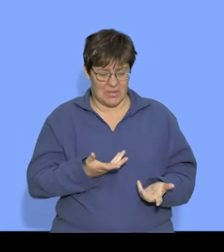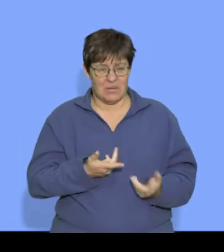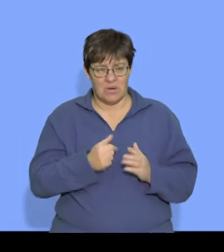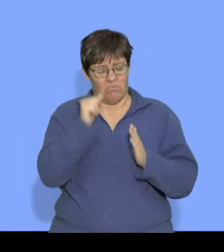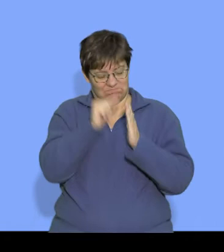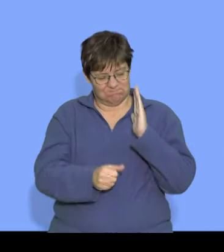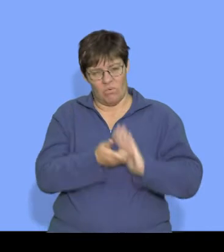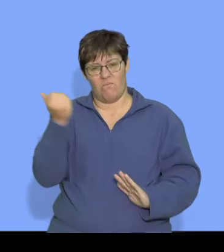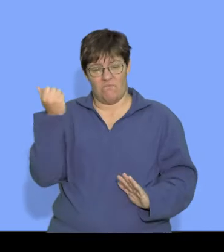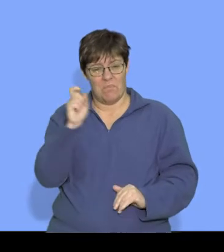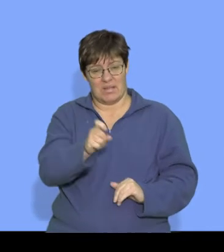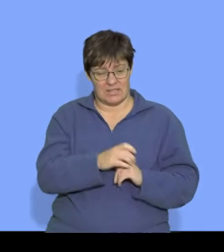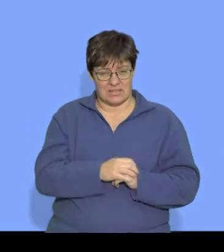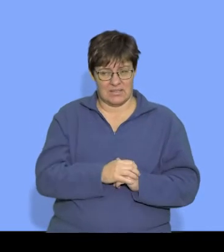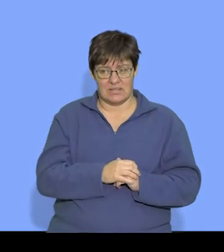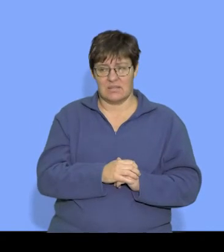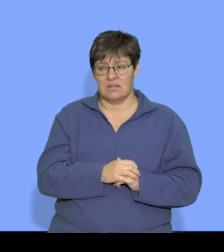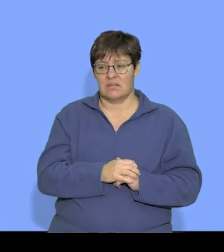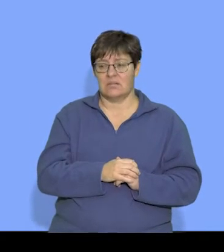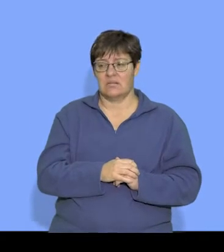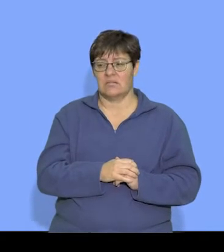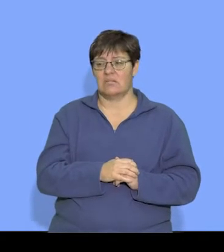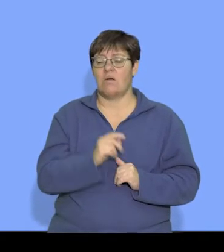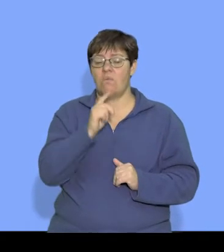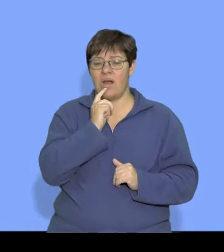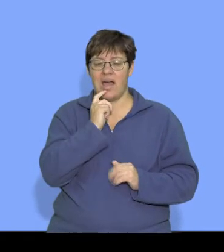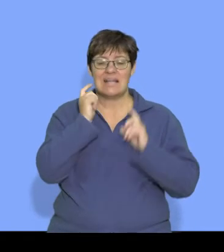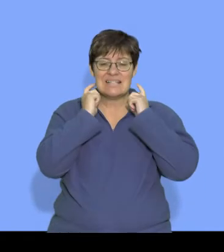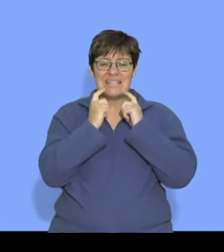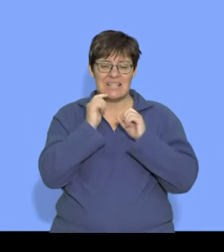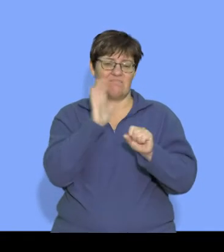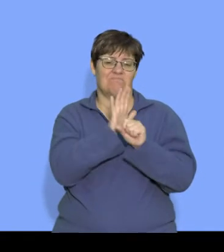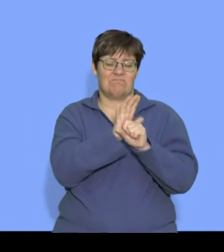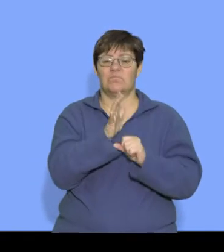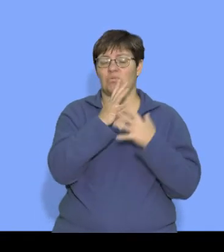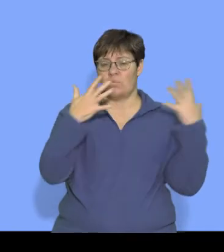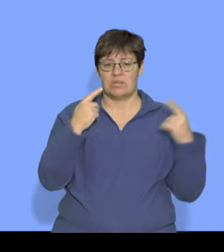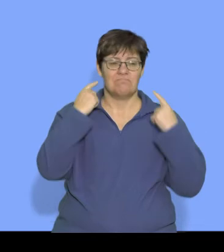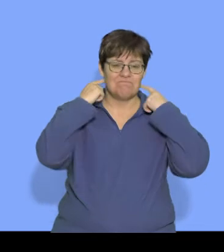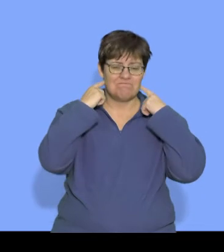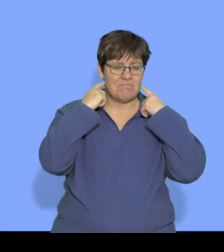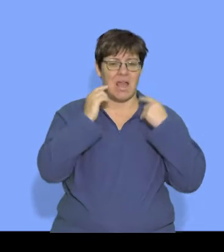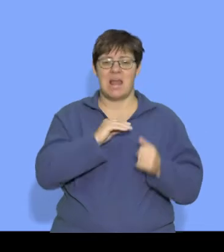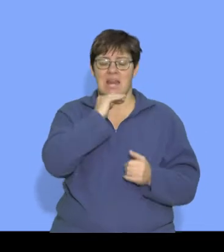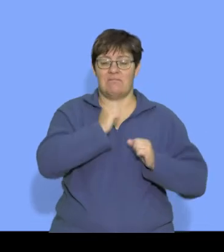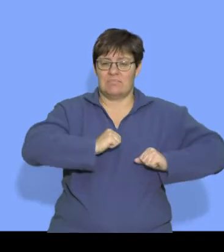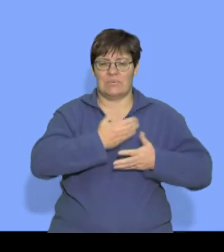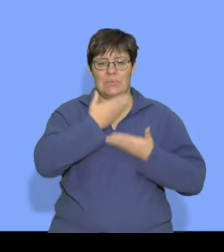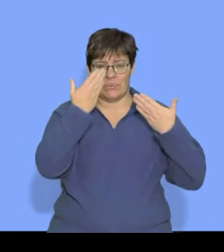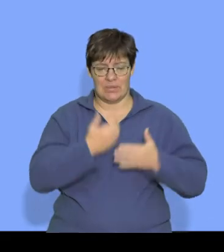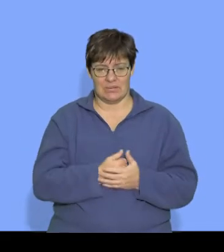often removed, and the reason is because of the overcrowding of the teeth in the back of the jaw.